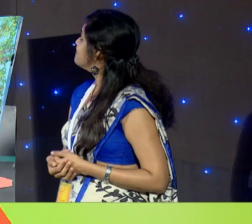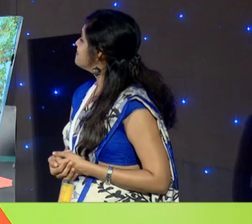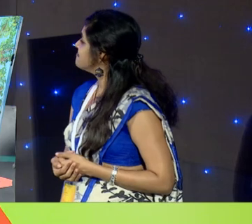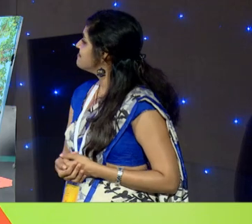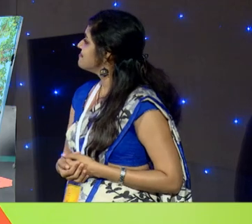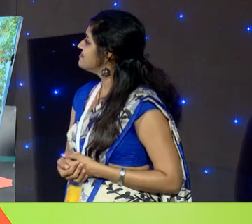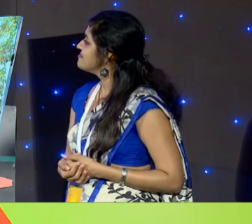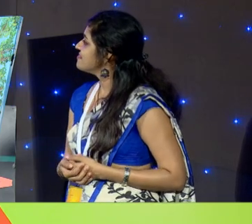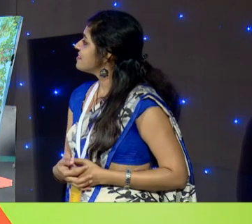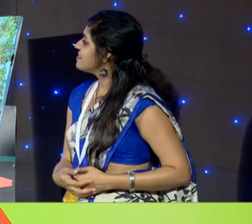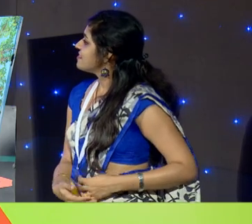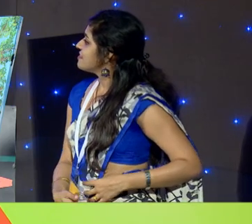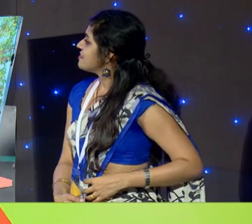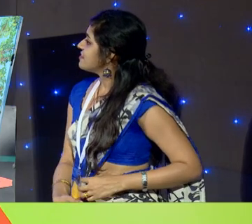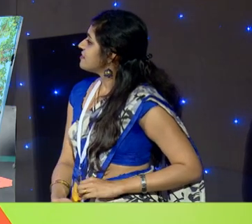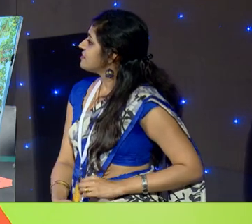Shikha, next, please.